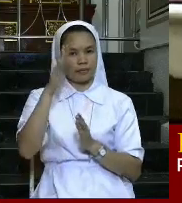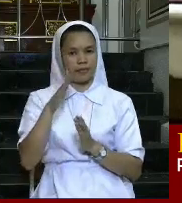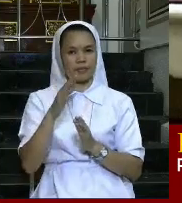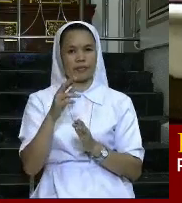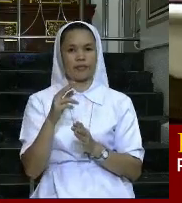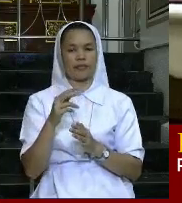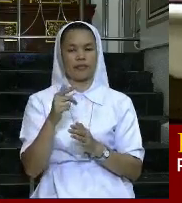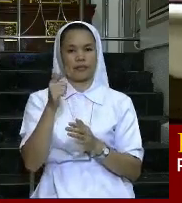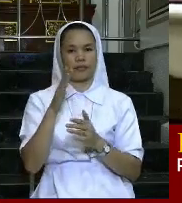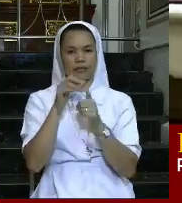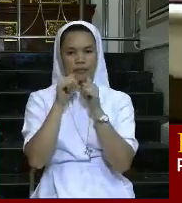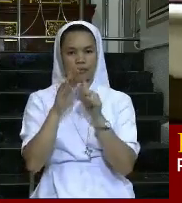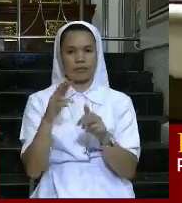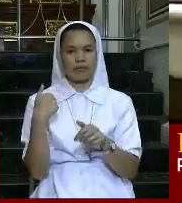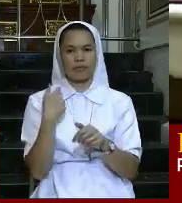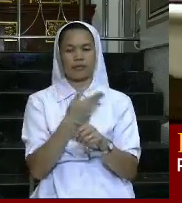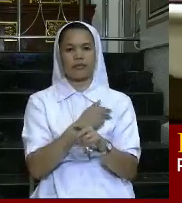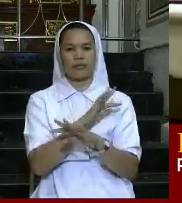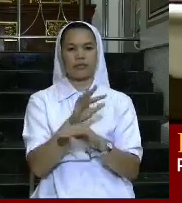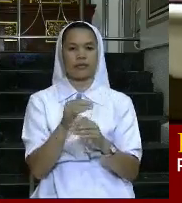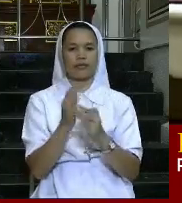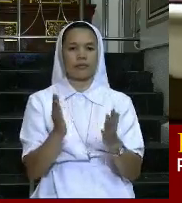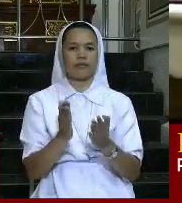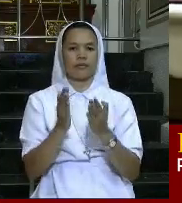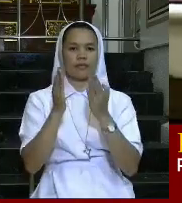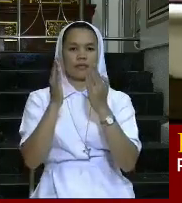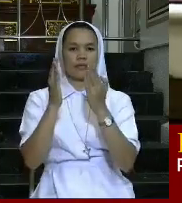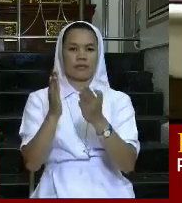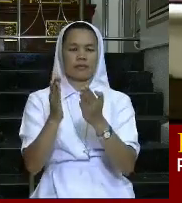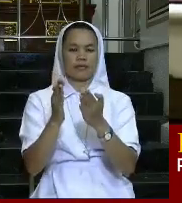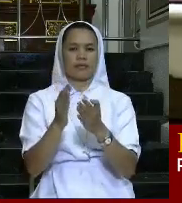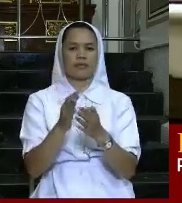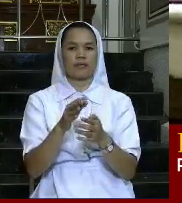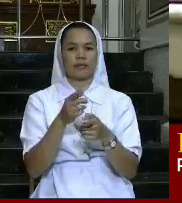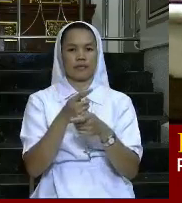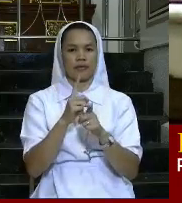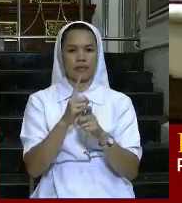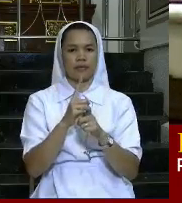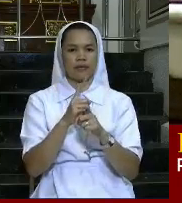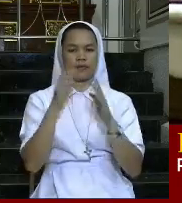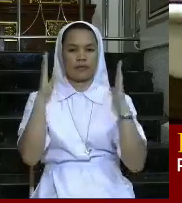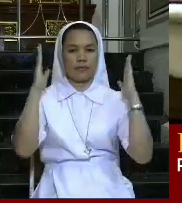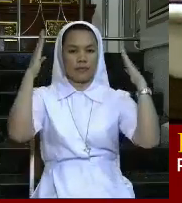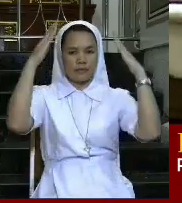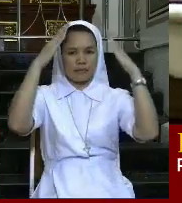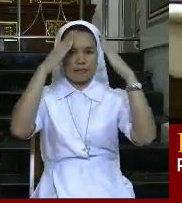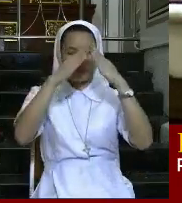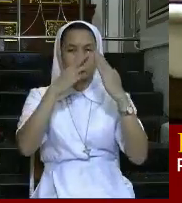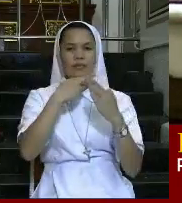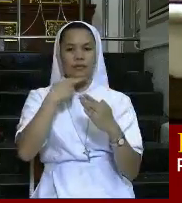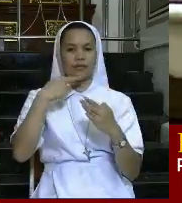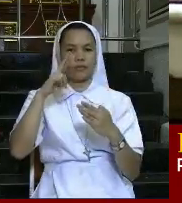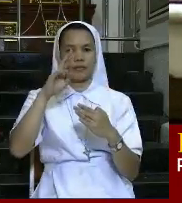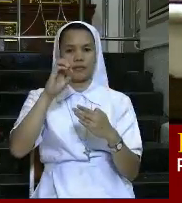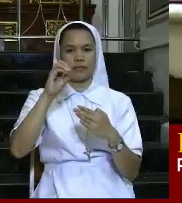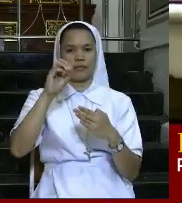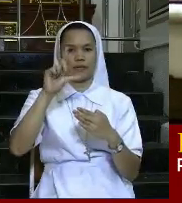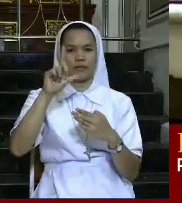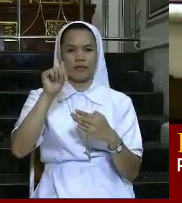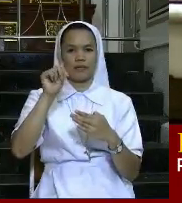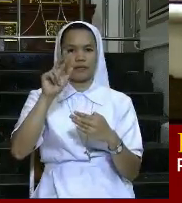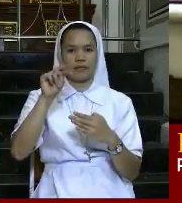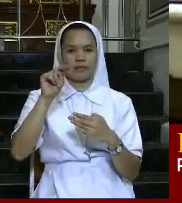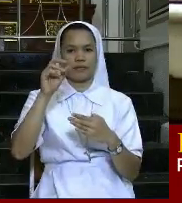all. Christi Sumus. Signed, Rolando J. Tria, Tirona, OCDDD,